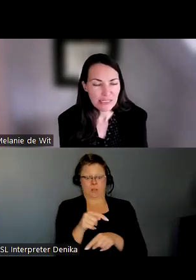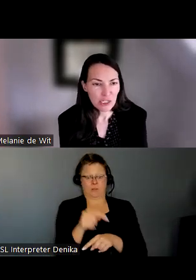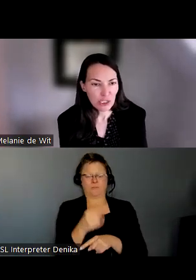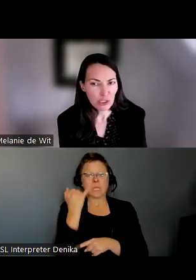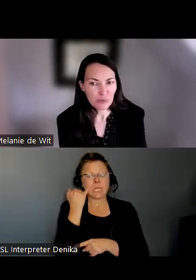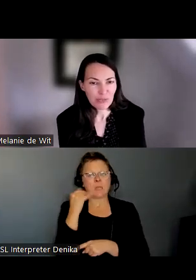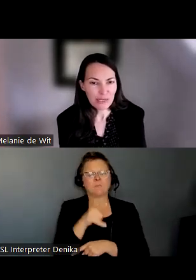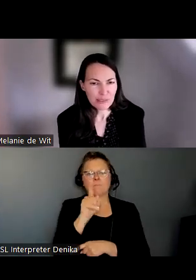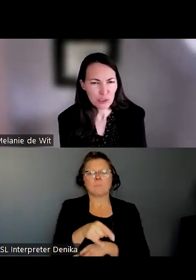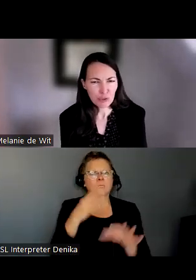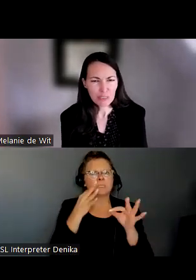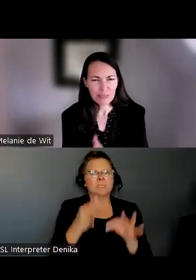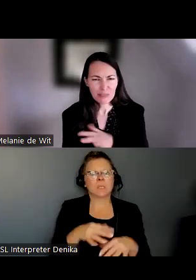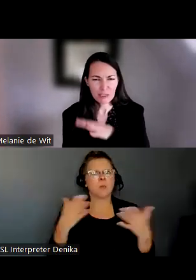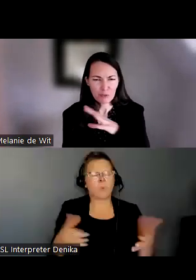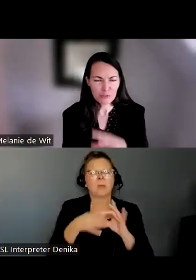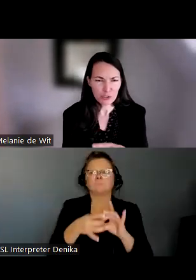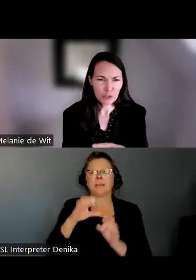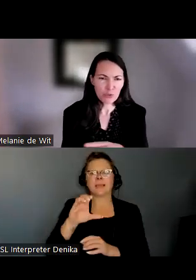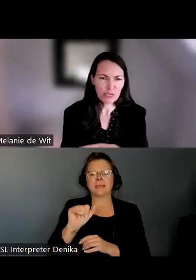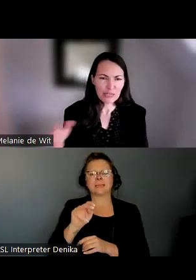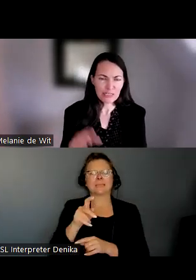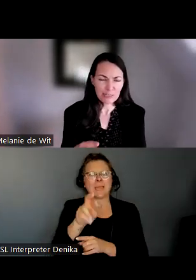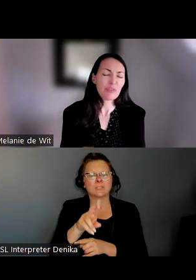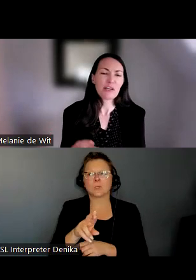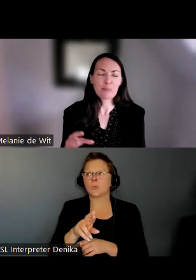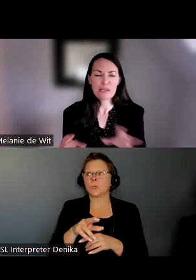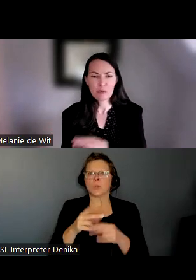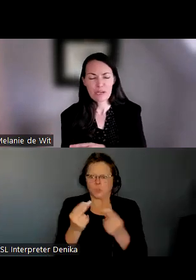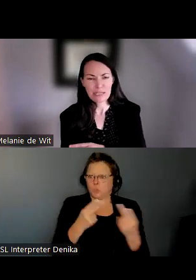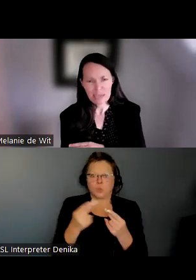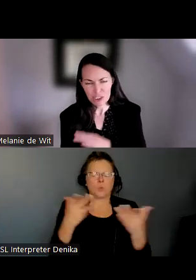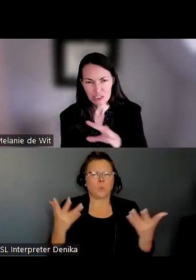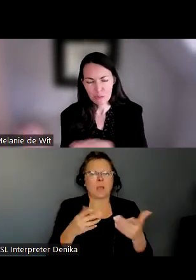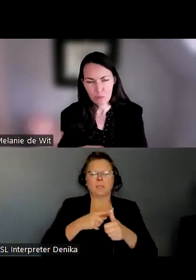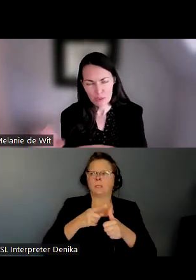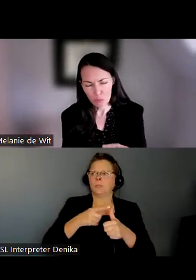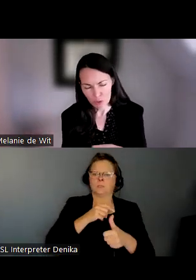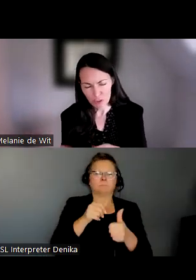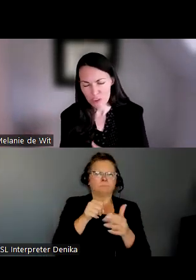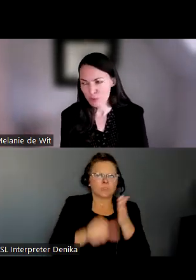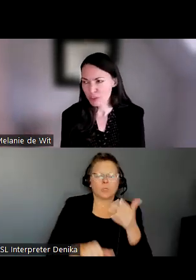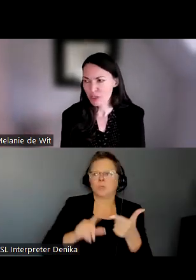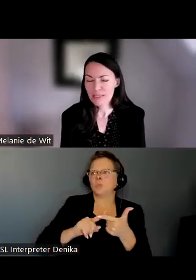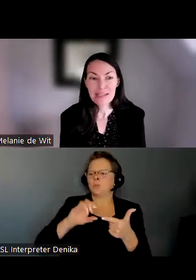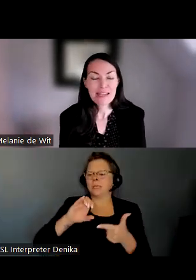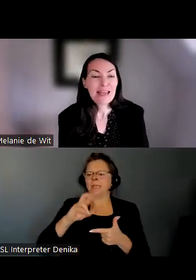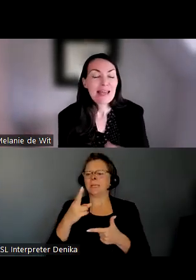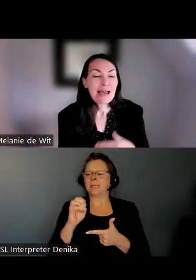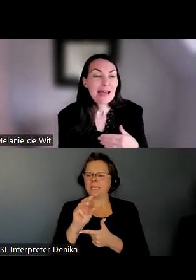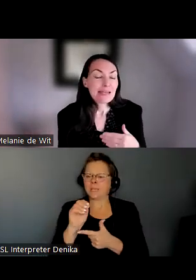complex decision around cancer treatment that involves surgery and chemotherapy and radiation and what order to put it all